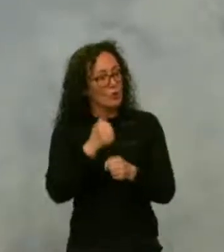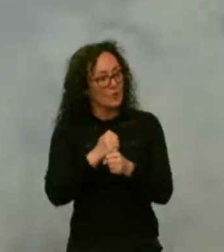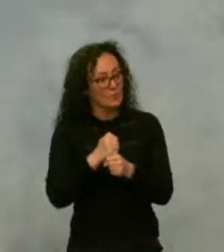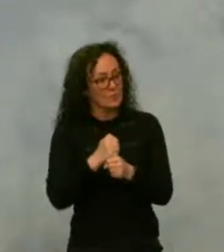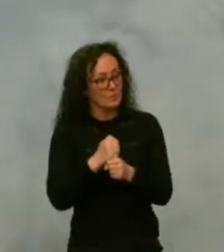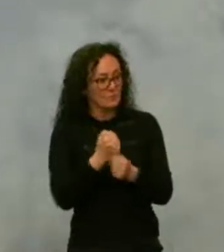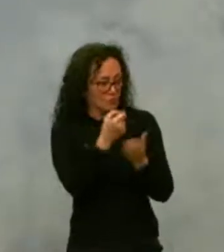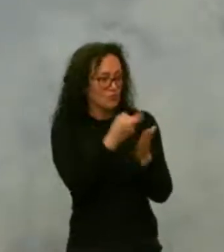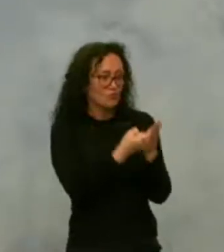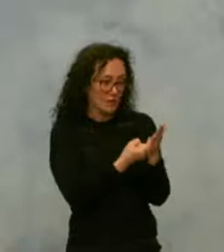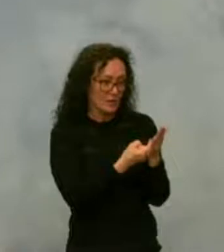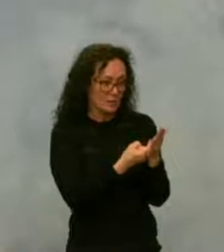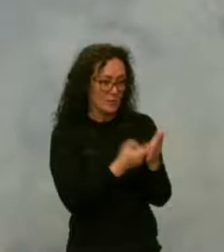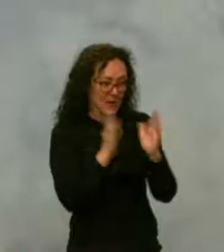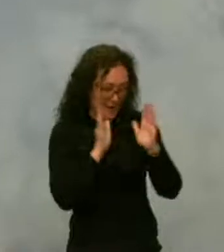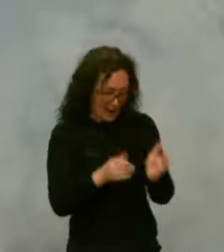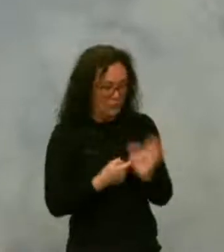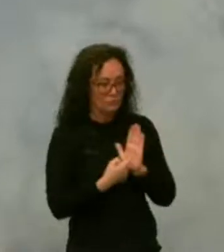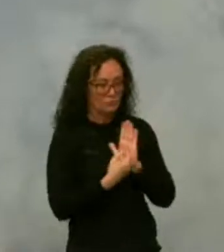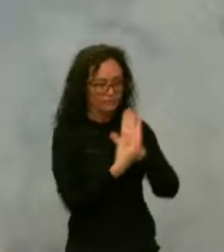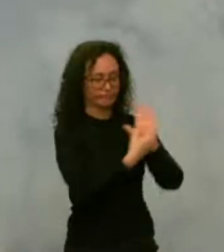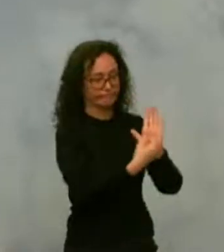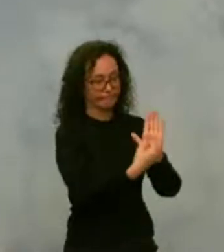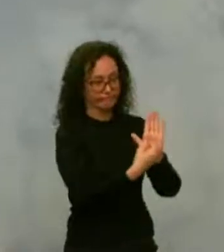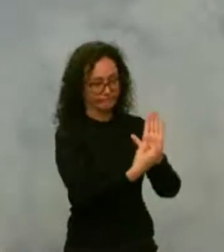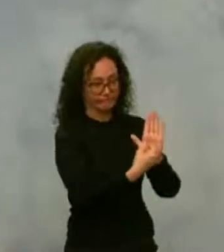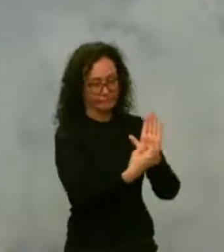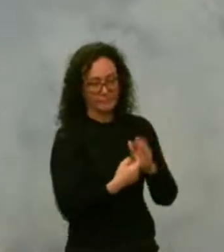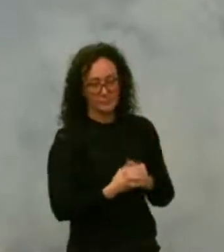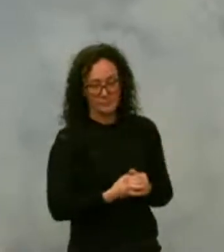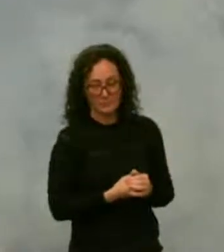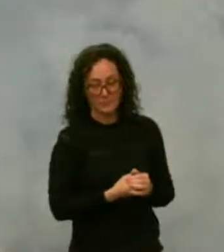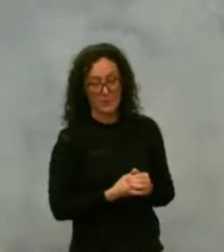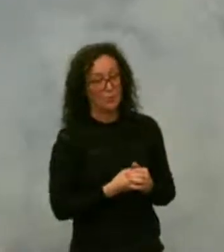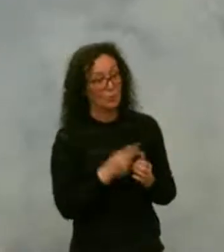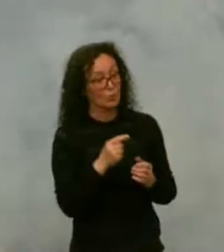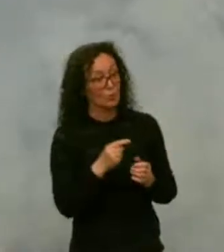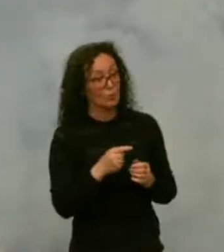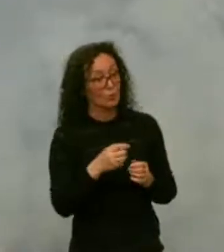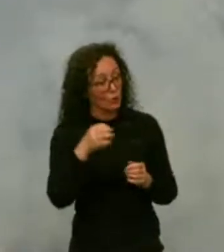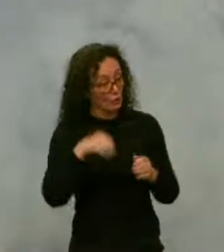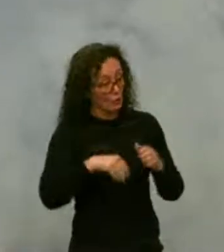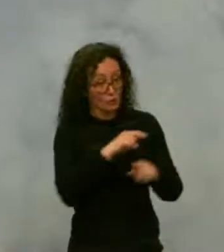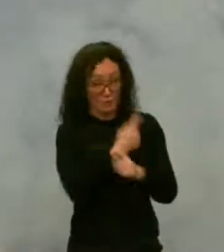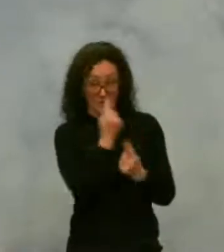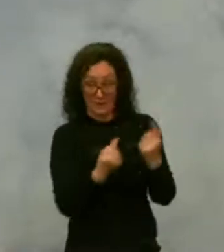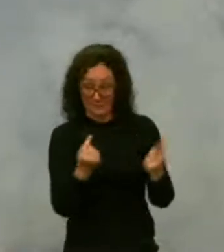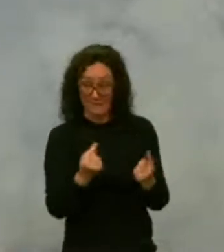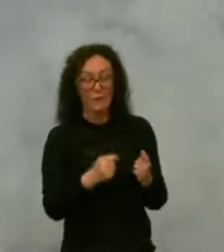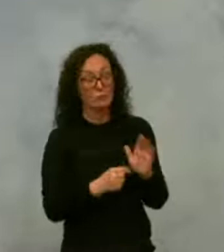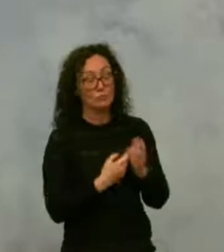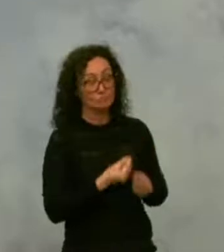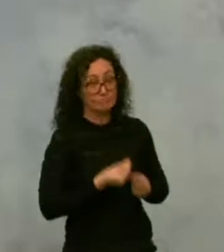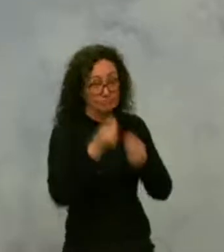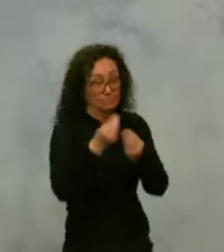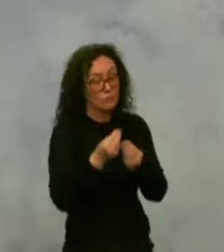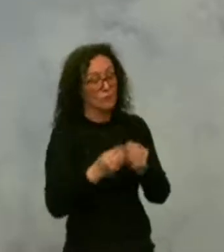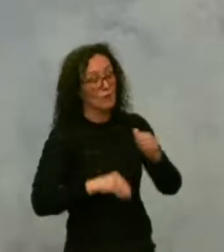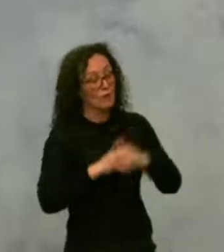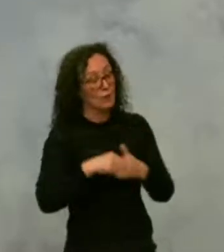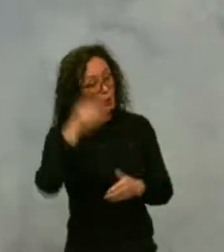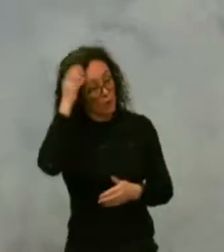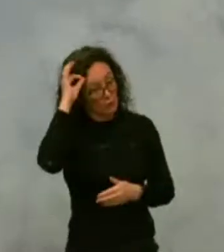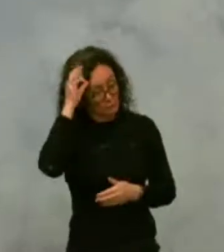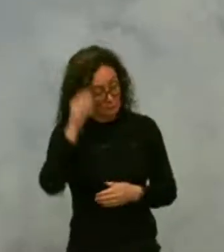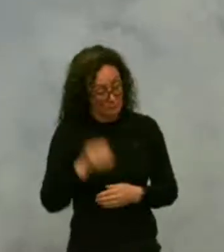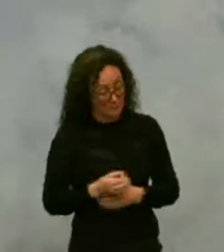we're required to report this to yourselves and then on to full council. Again, many of these areas have been